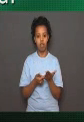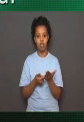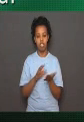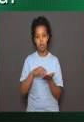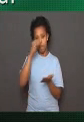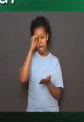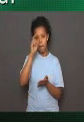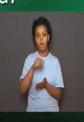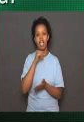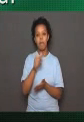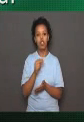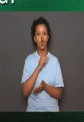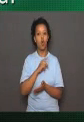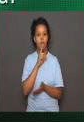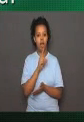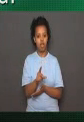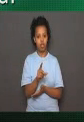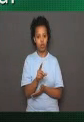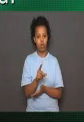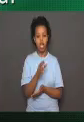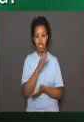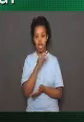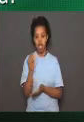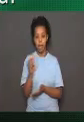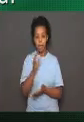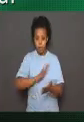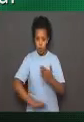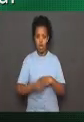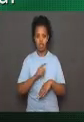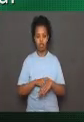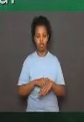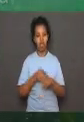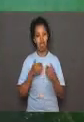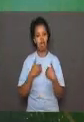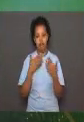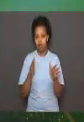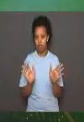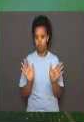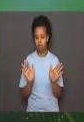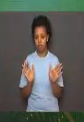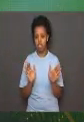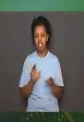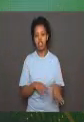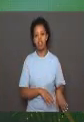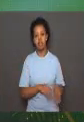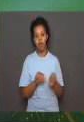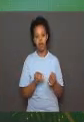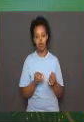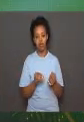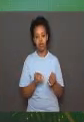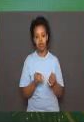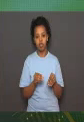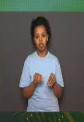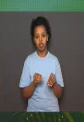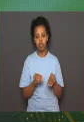be learned. They are present at birth or hatching. Students, can you